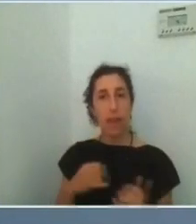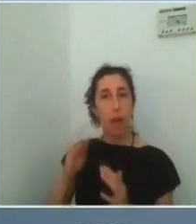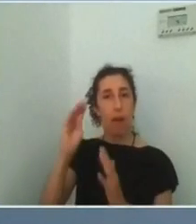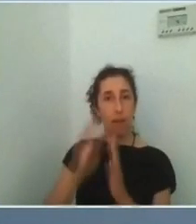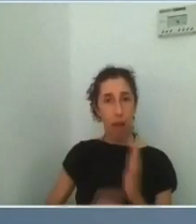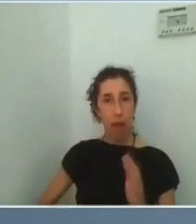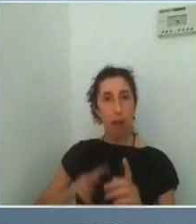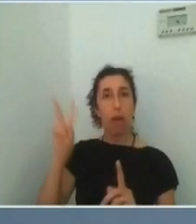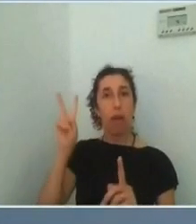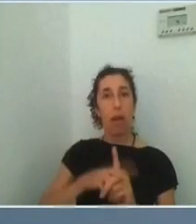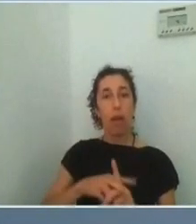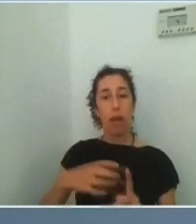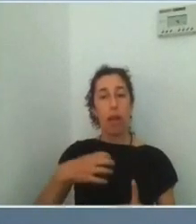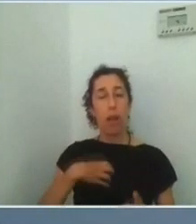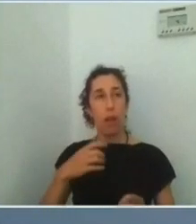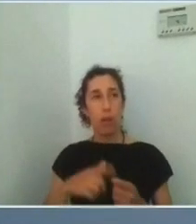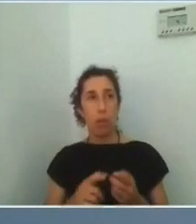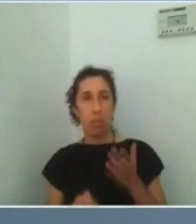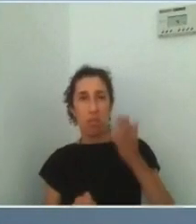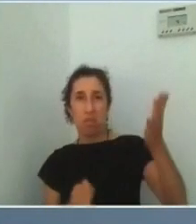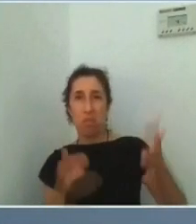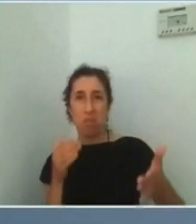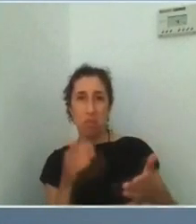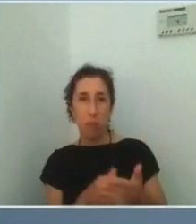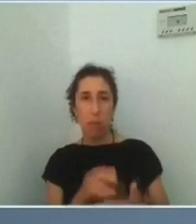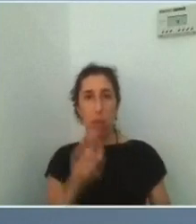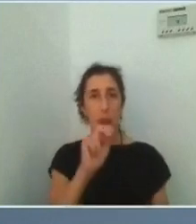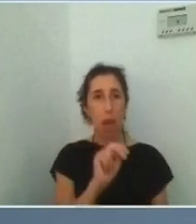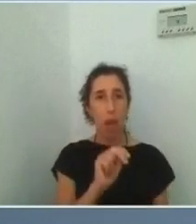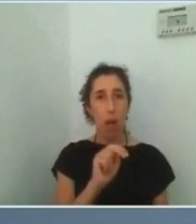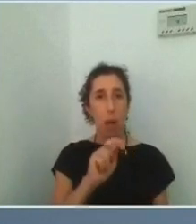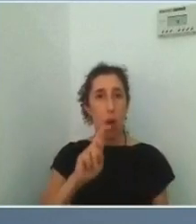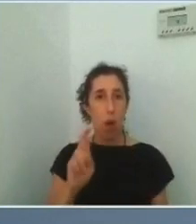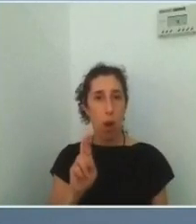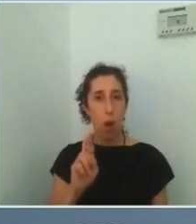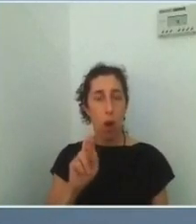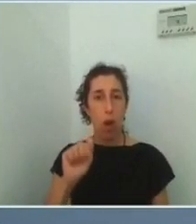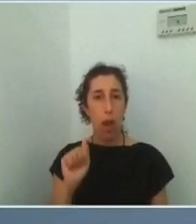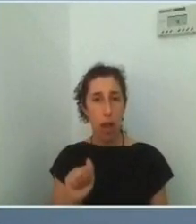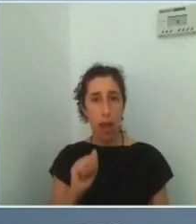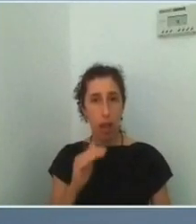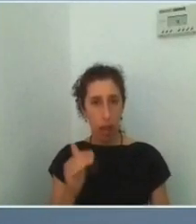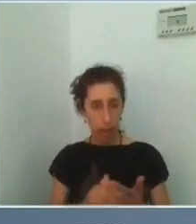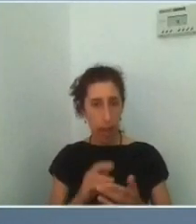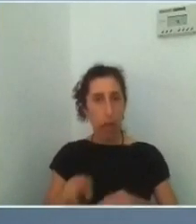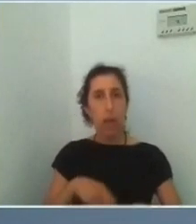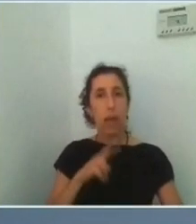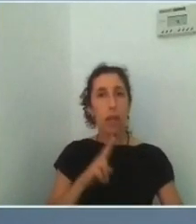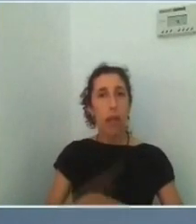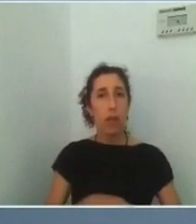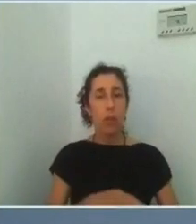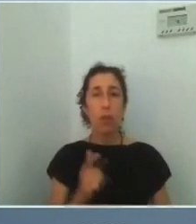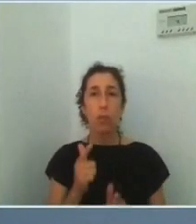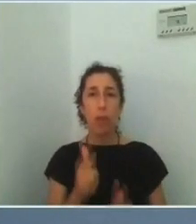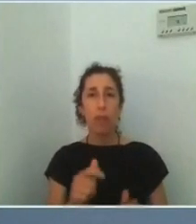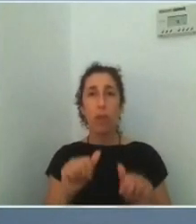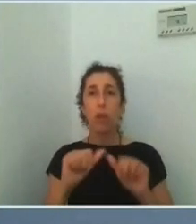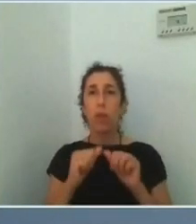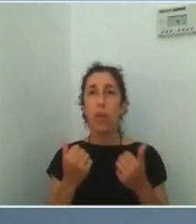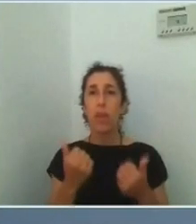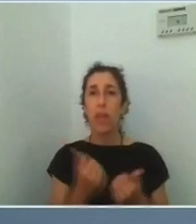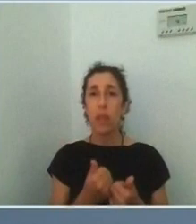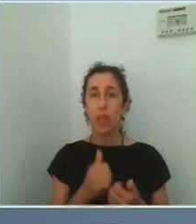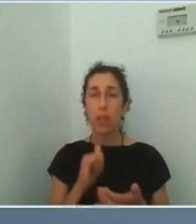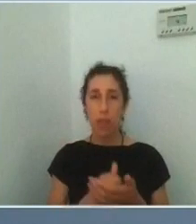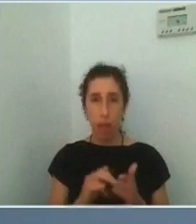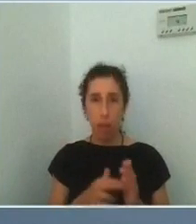Association, or the NRA, is the largest and most influential pro-gun organization in